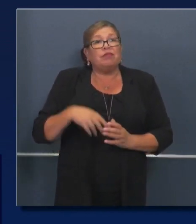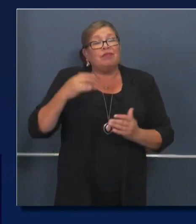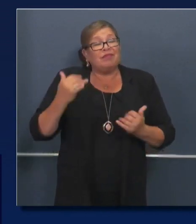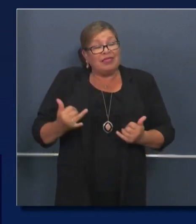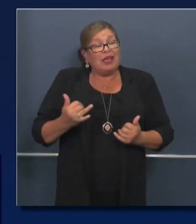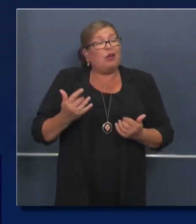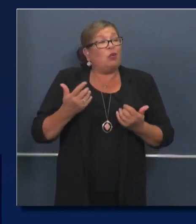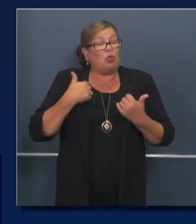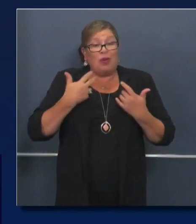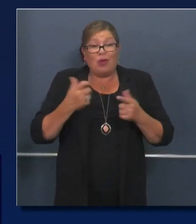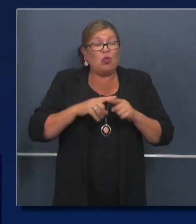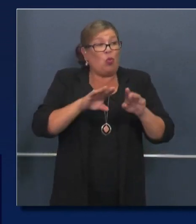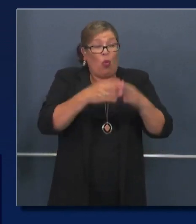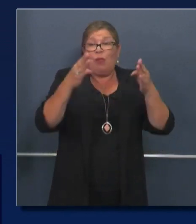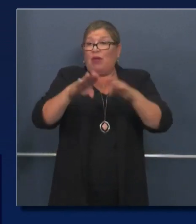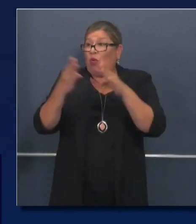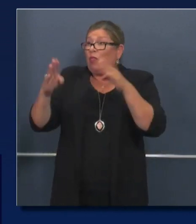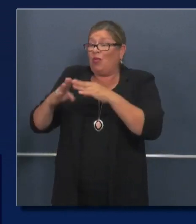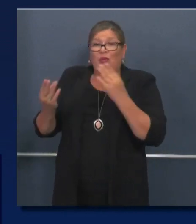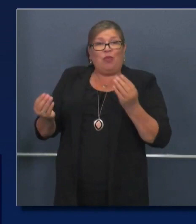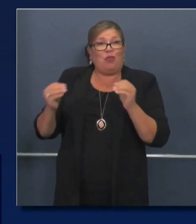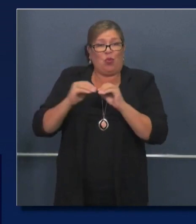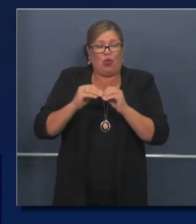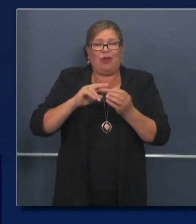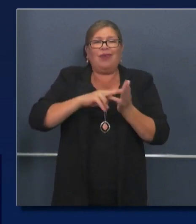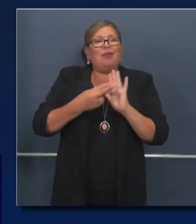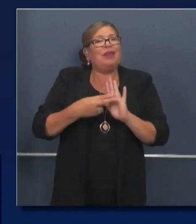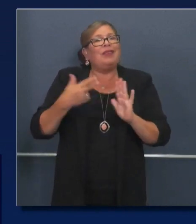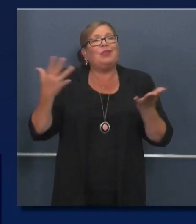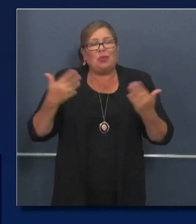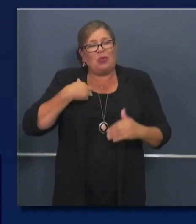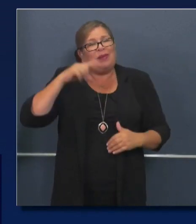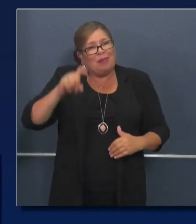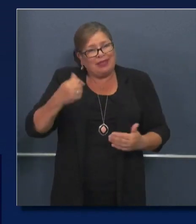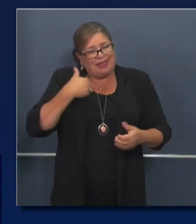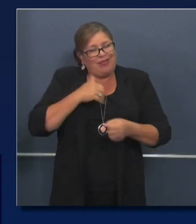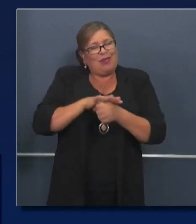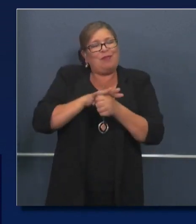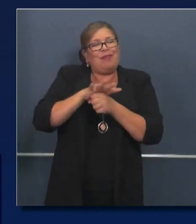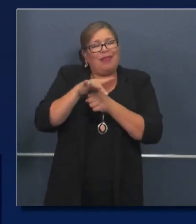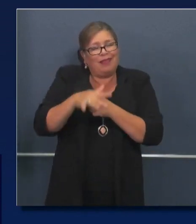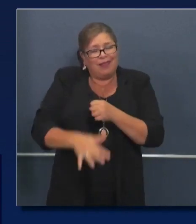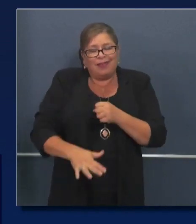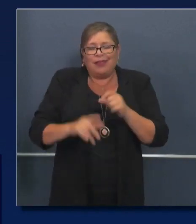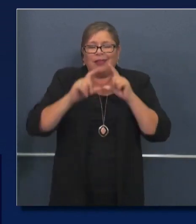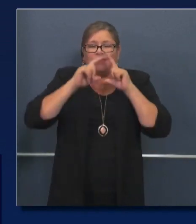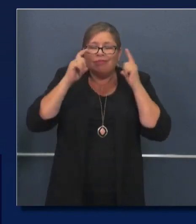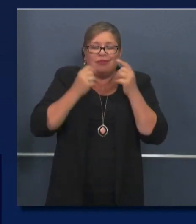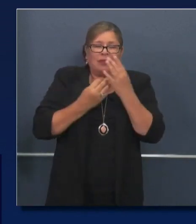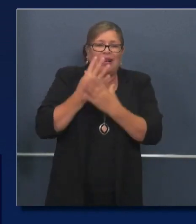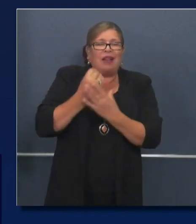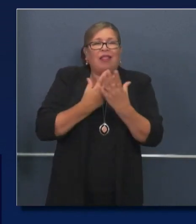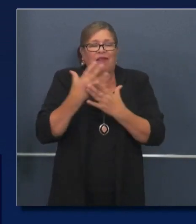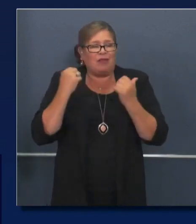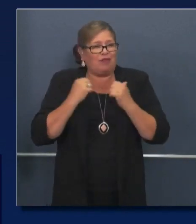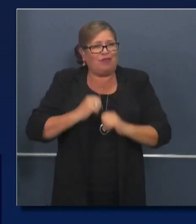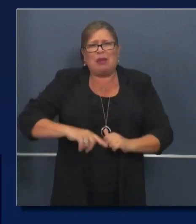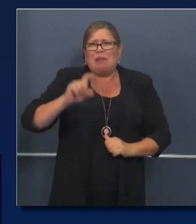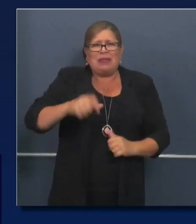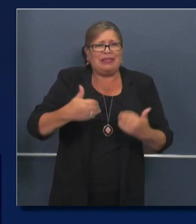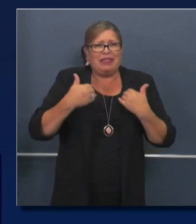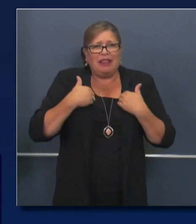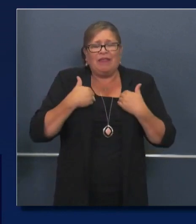reopen our economy safely and with an appropriate pacing. It is just a very important point of